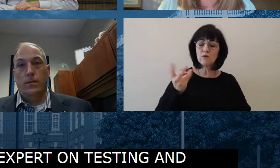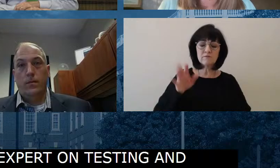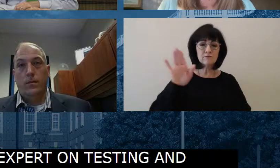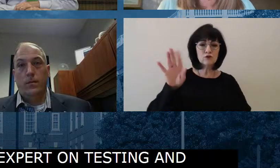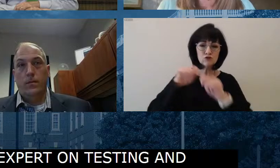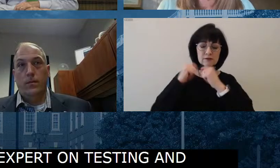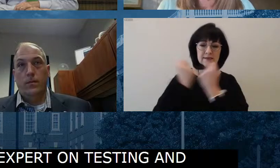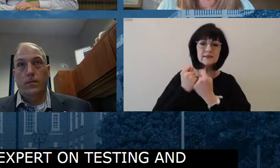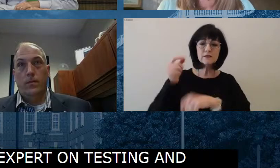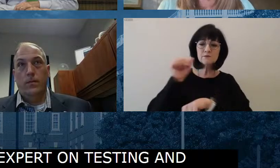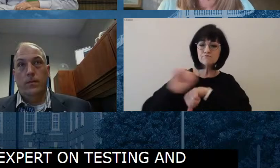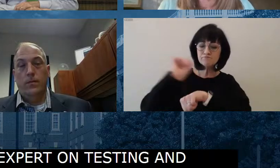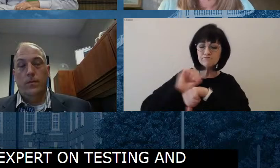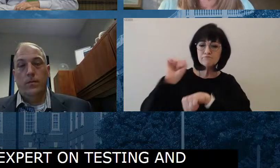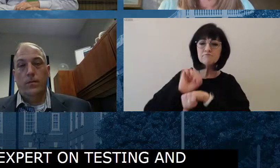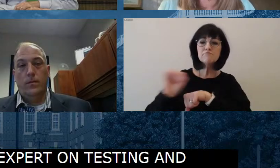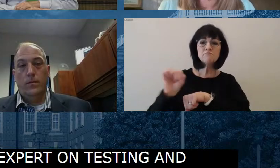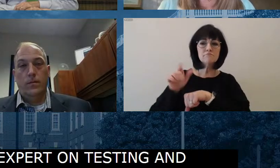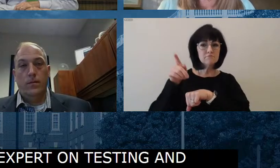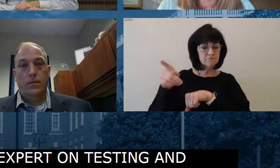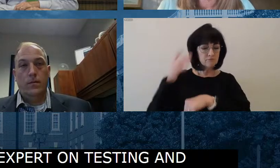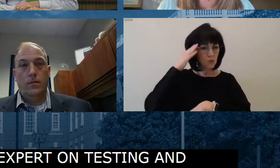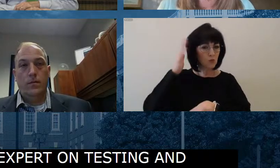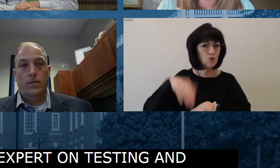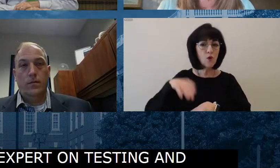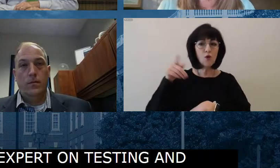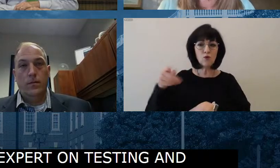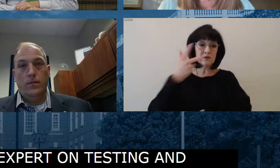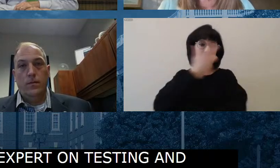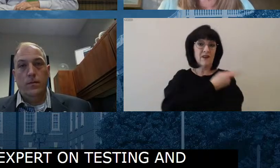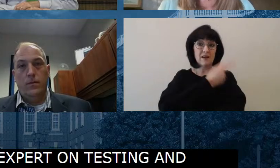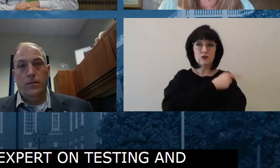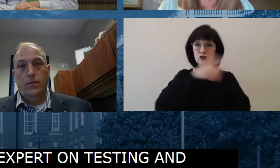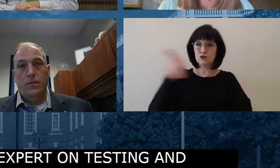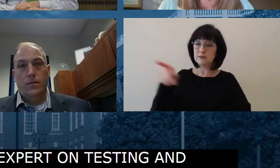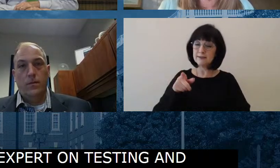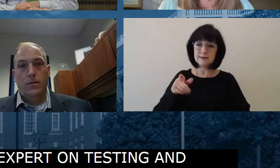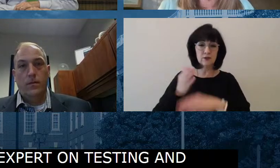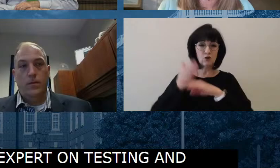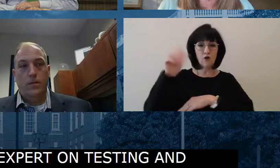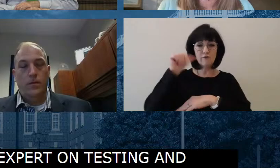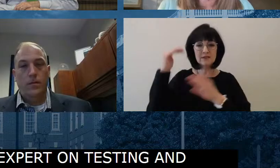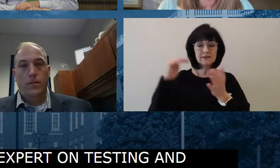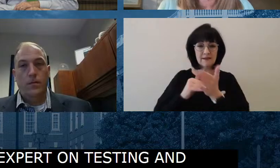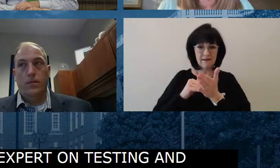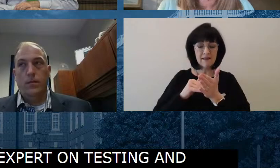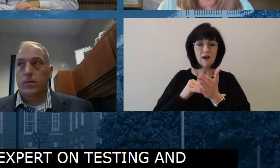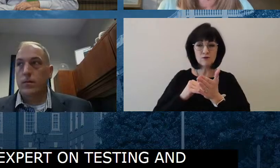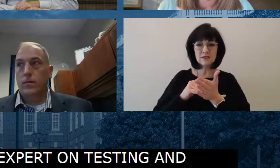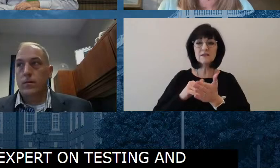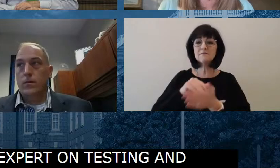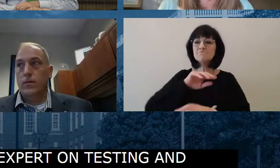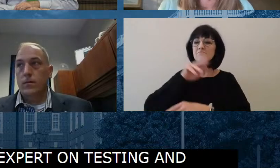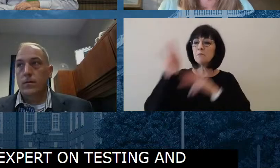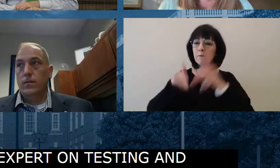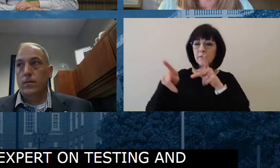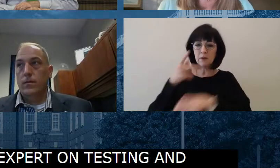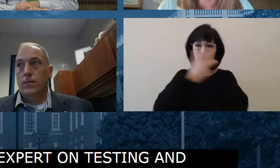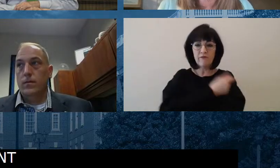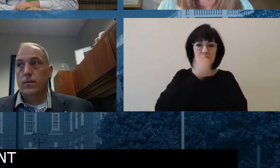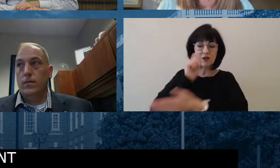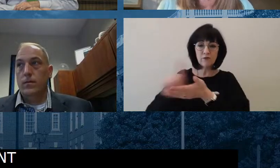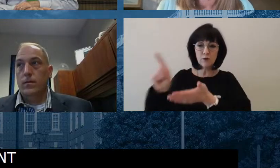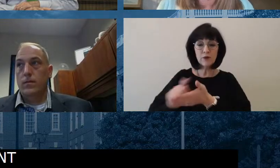and vaccinating tens of thousands of Delawareans on a weekly basis. We also have Pam, who's our sign